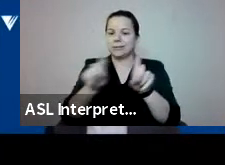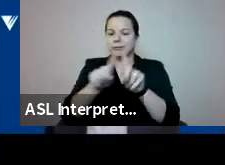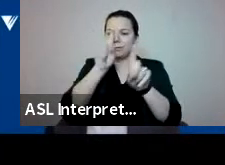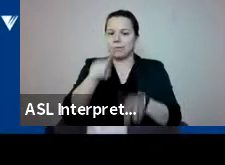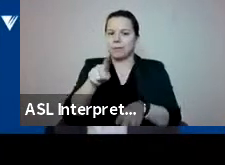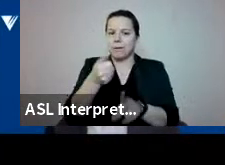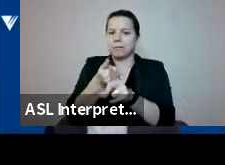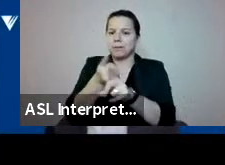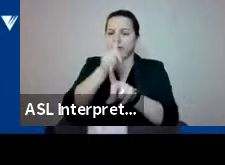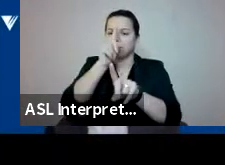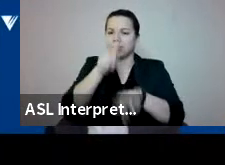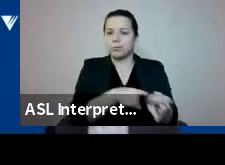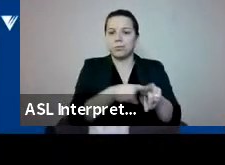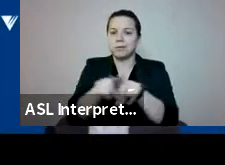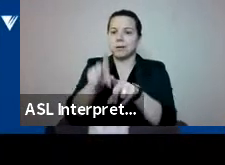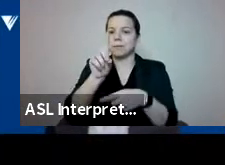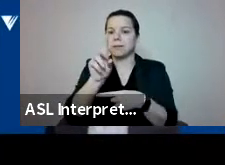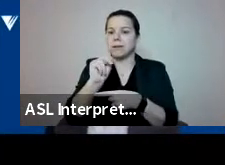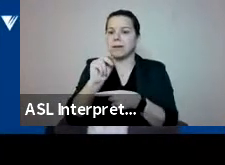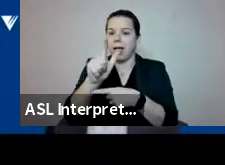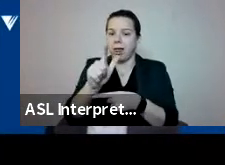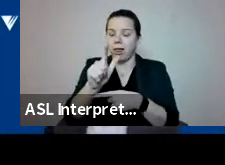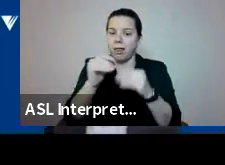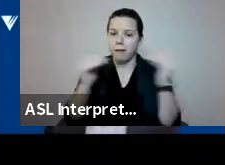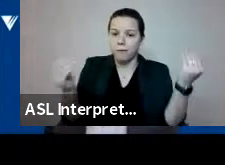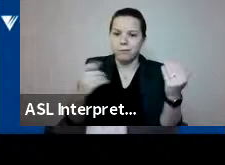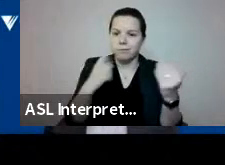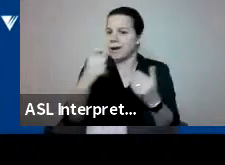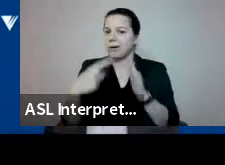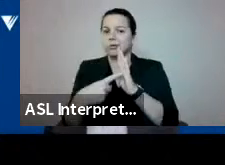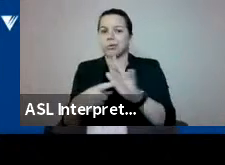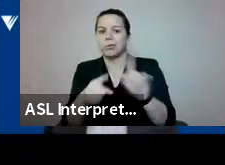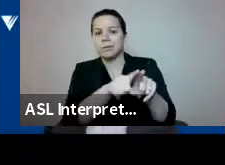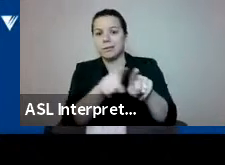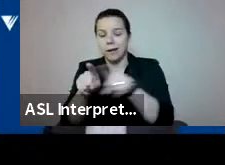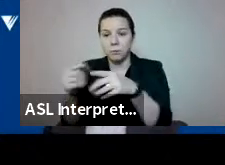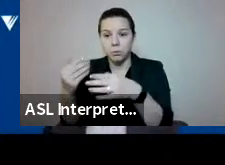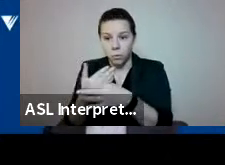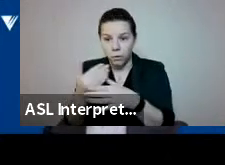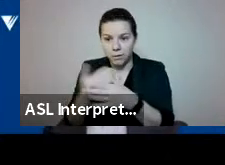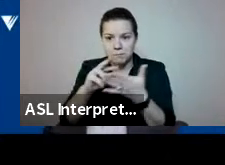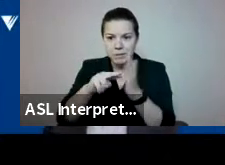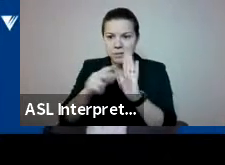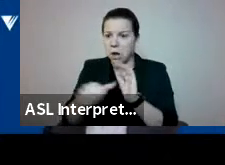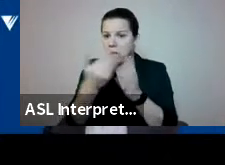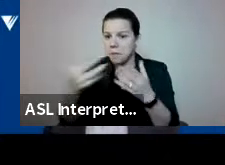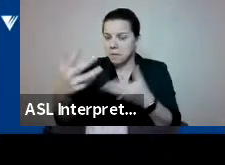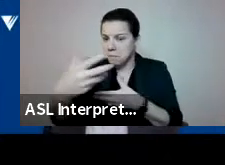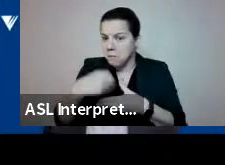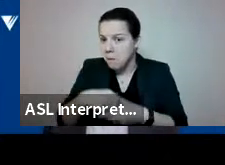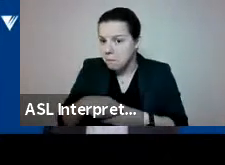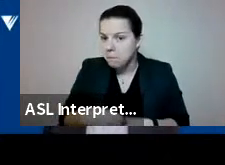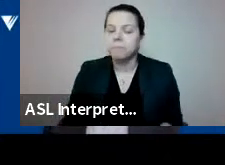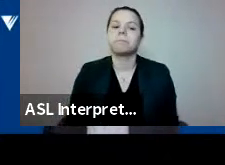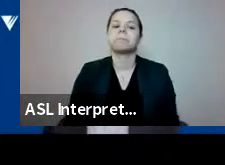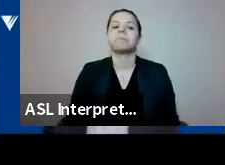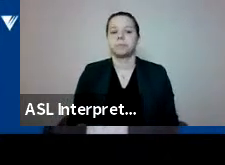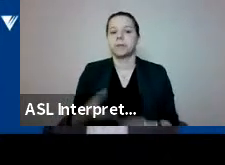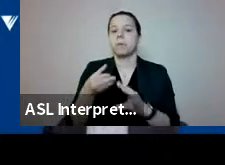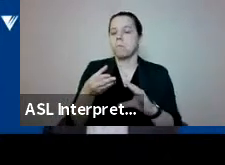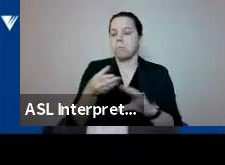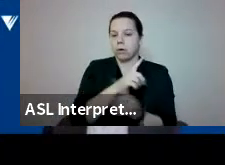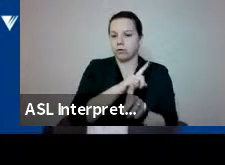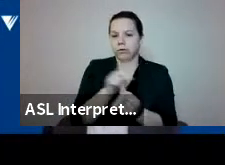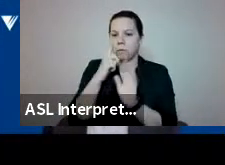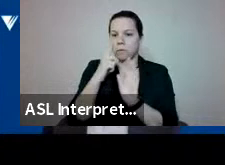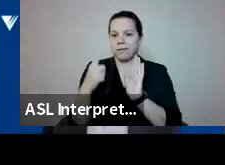same DNL value do not all express the same annoyance level, are there other factors at play? Prior to the survey, we